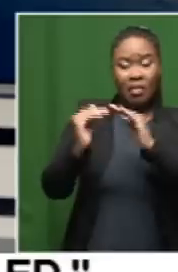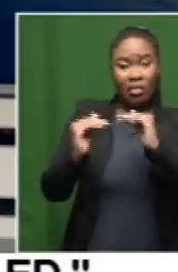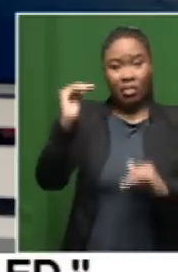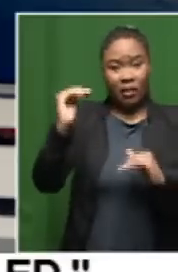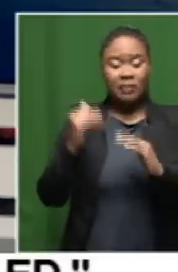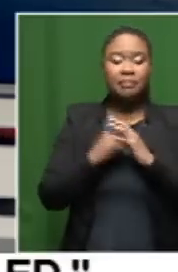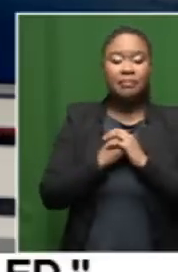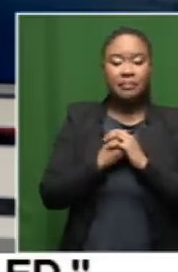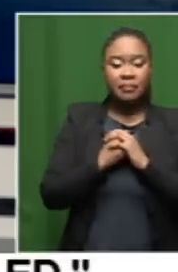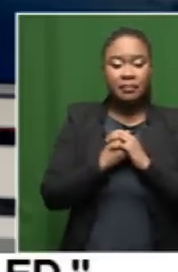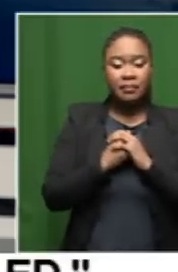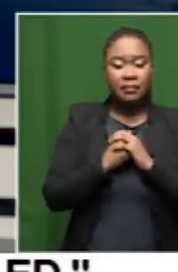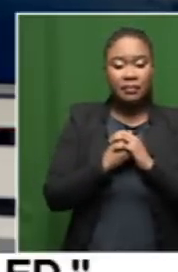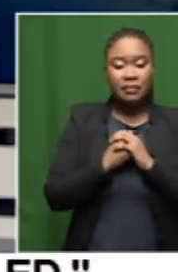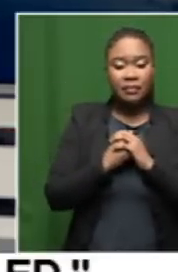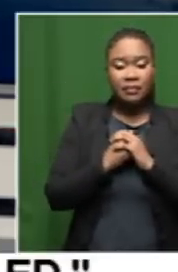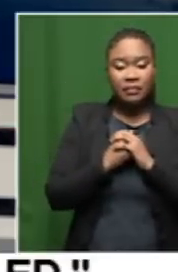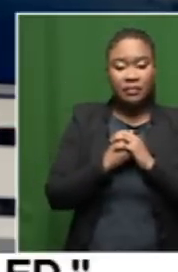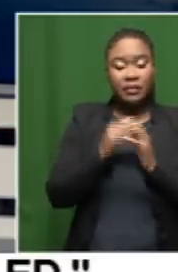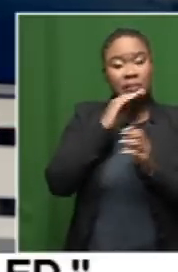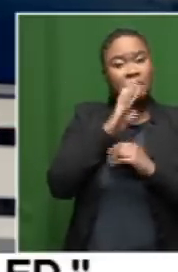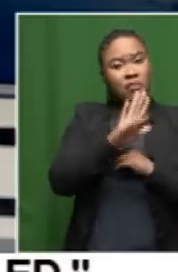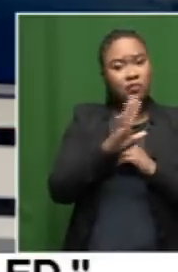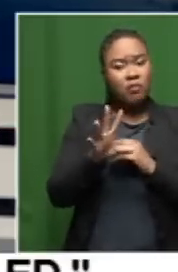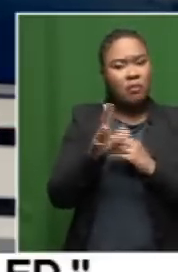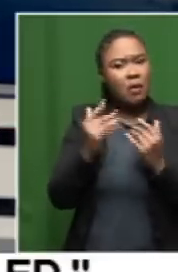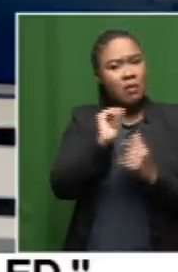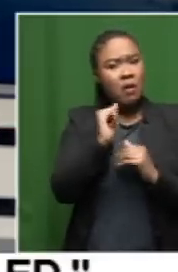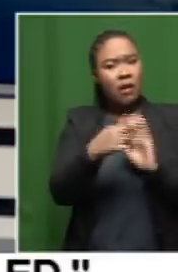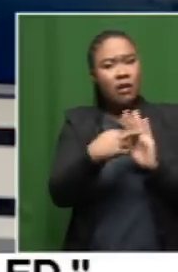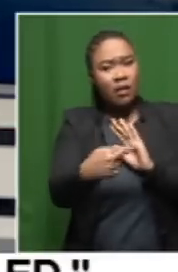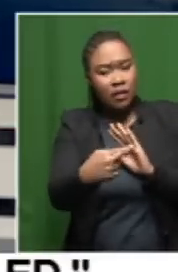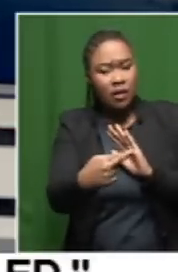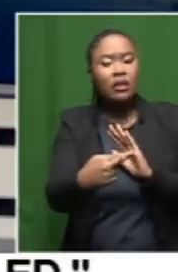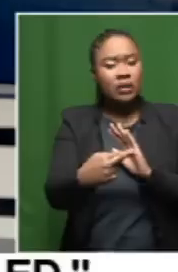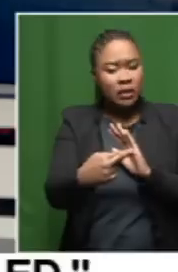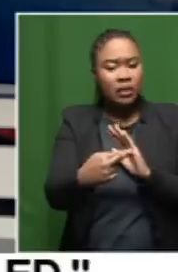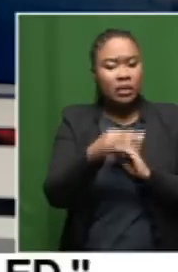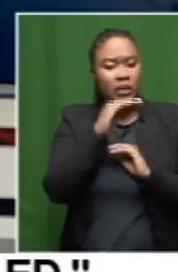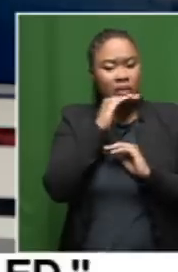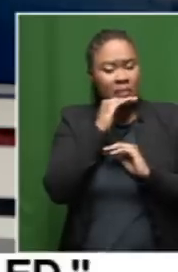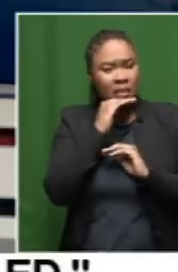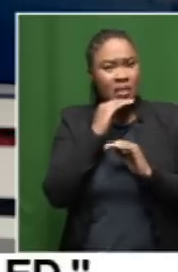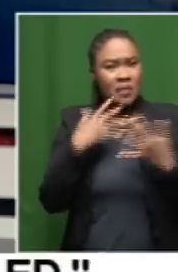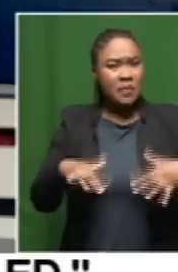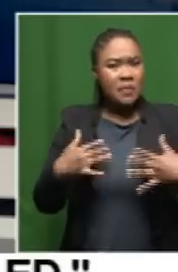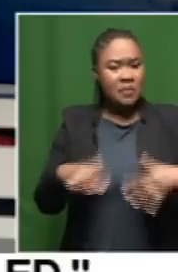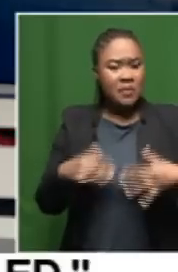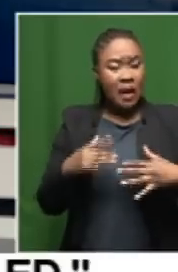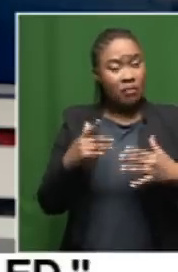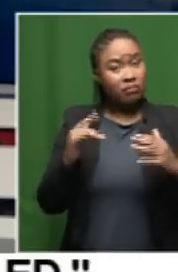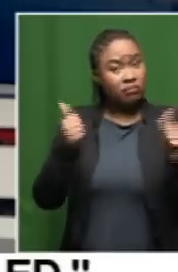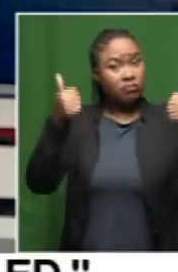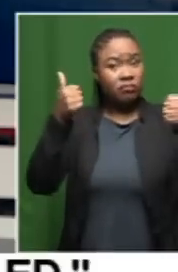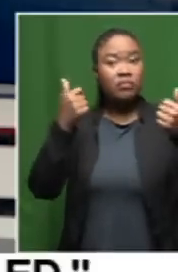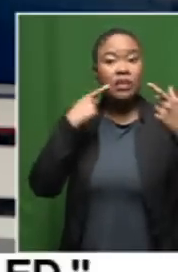while and how you're hoping to do your bit to try and, you know, assist South Africa in moving forward. But it is also a big celebration.